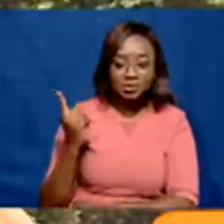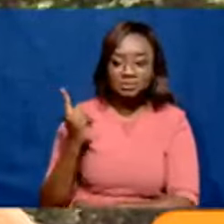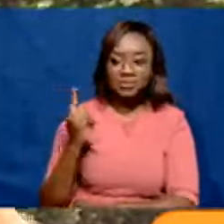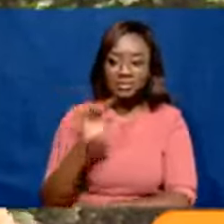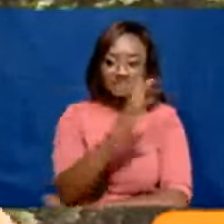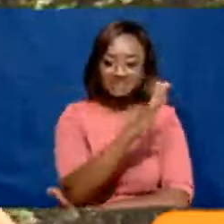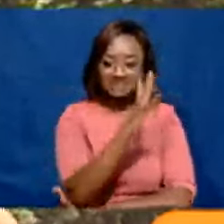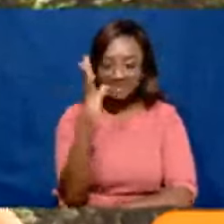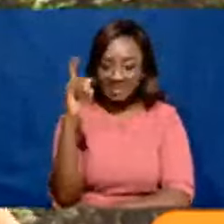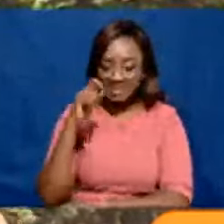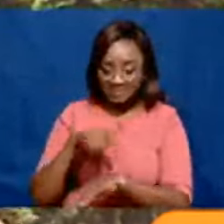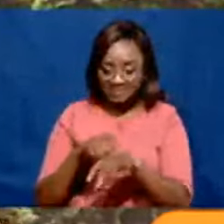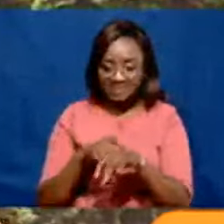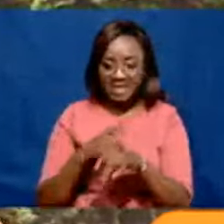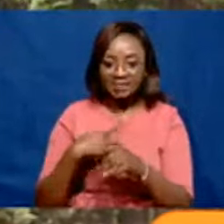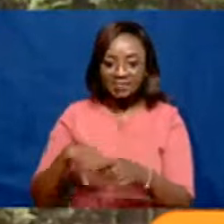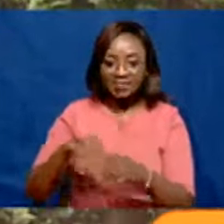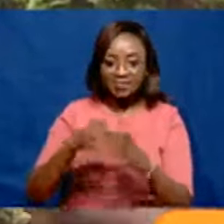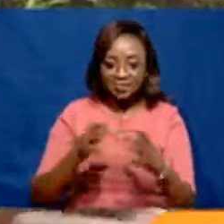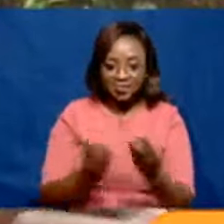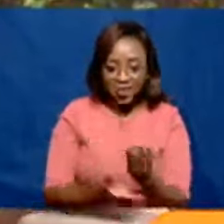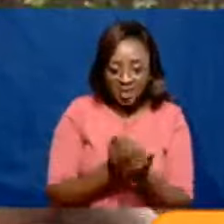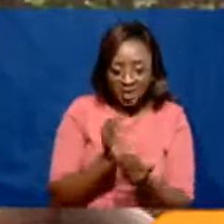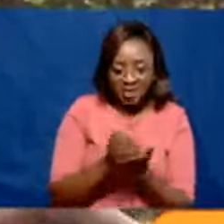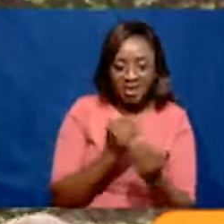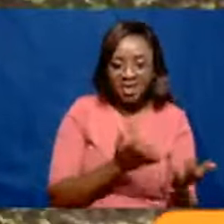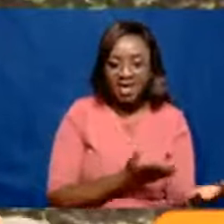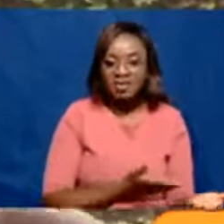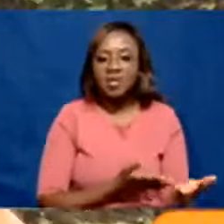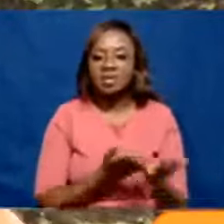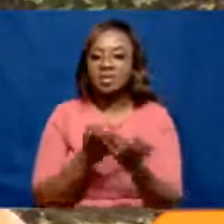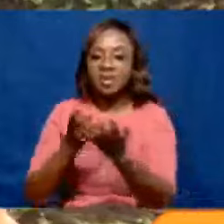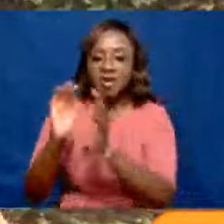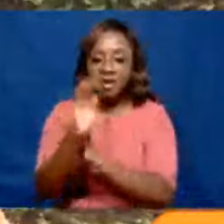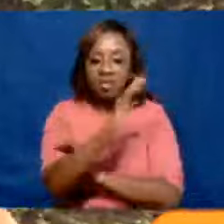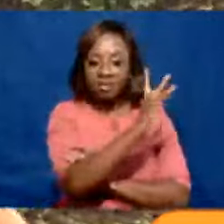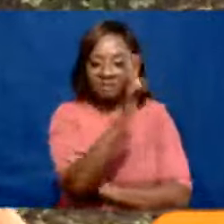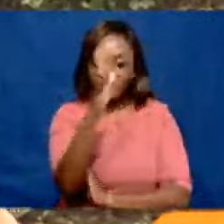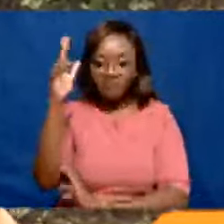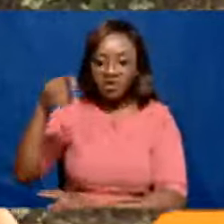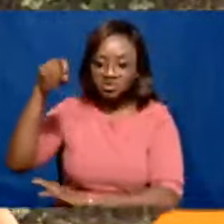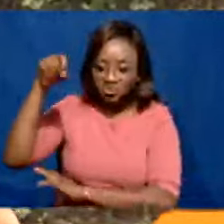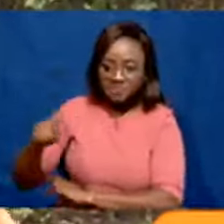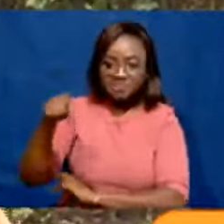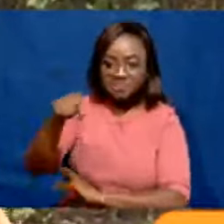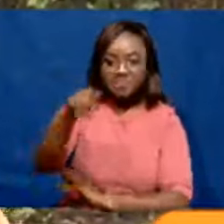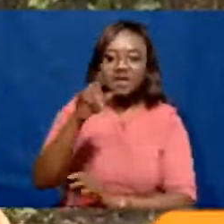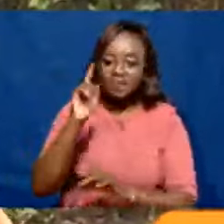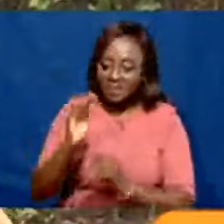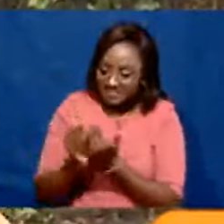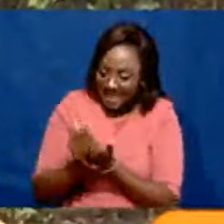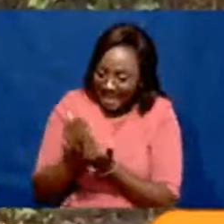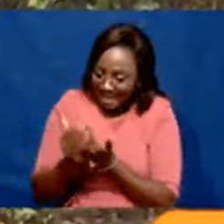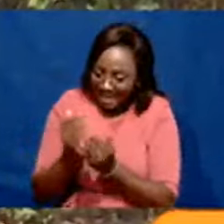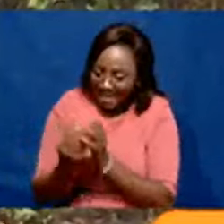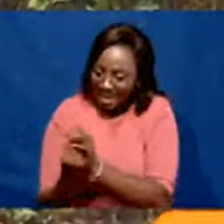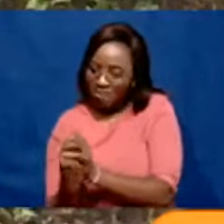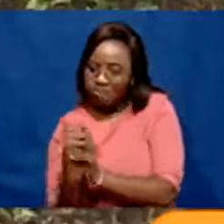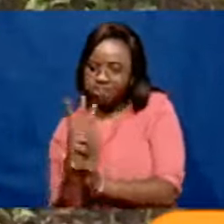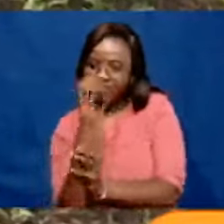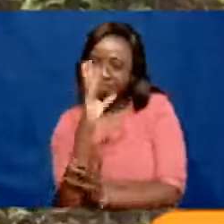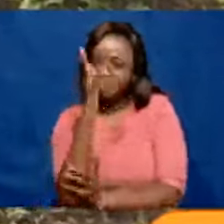tukisha ipanda uweke kwa nasari kuepeleka msituni, tunaenda tunapeleka na tunailinda baka ikue. Ijapokuwa